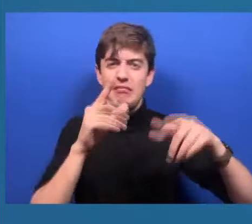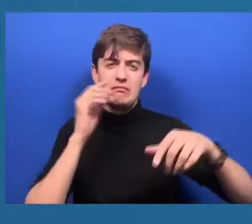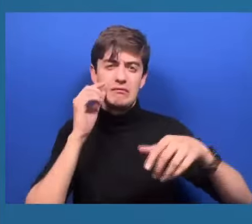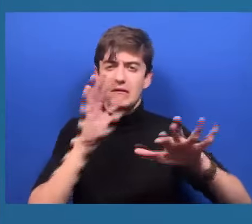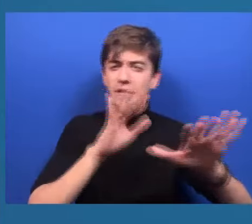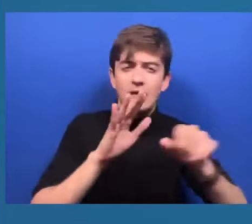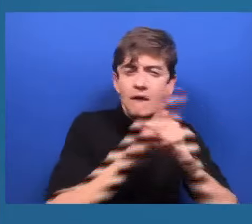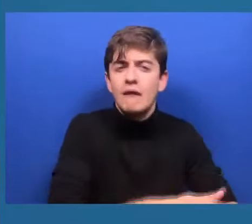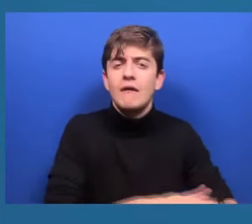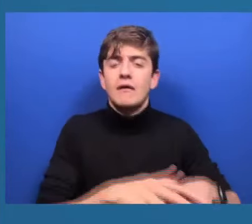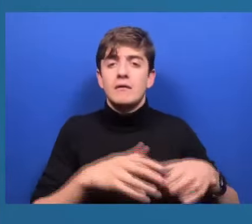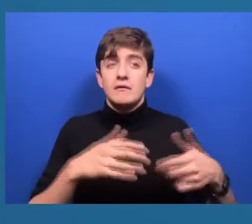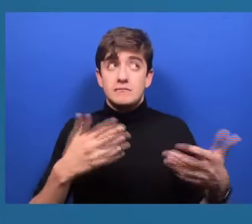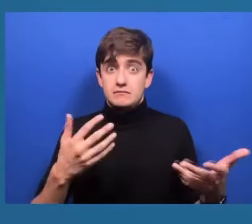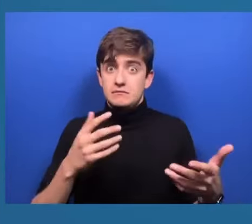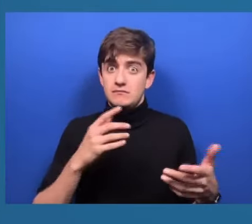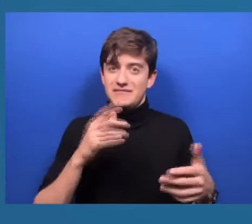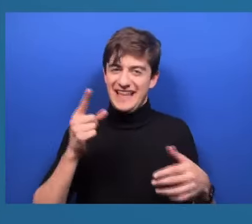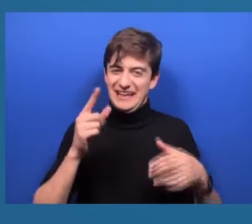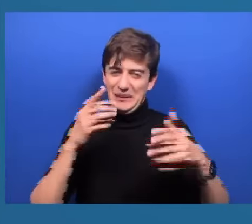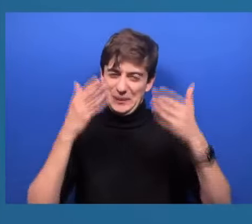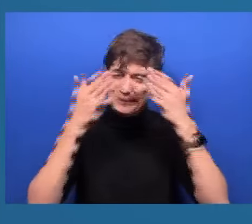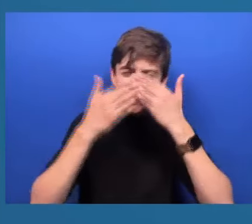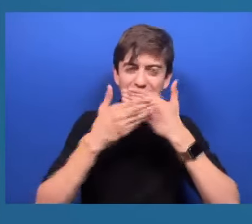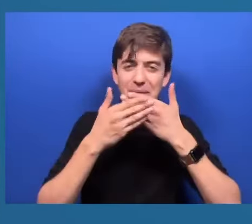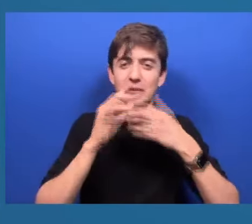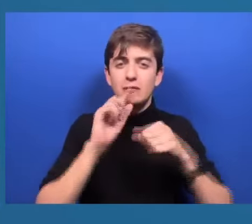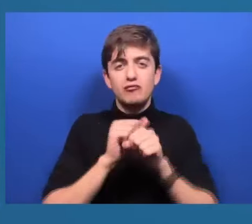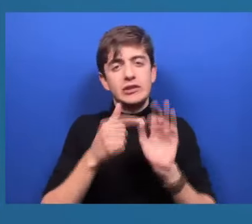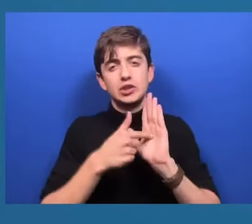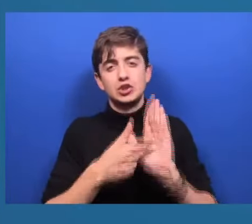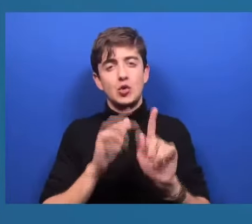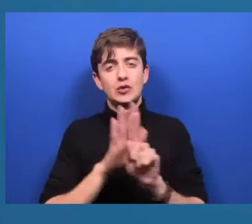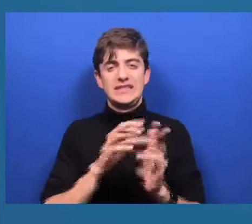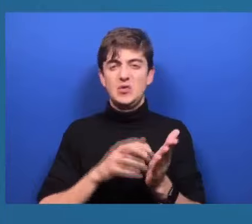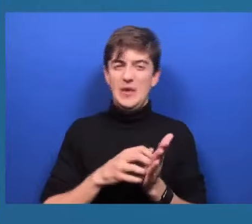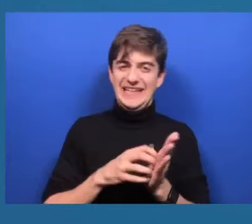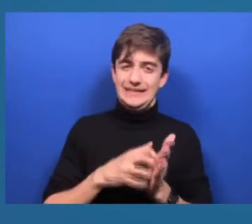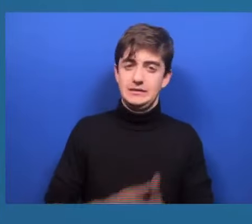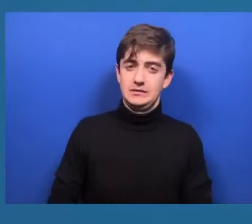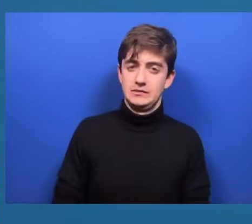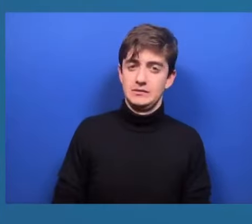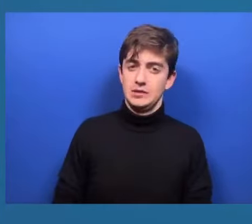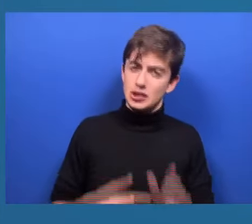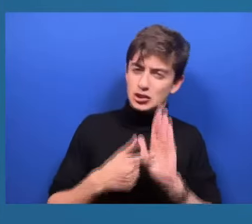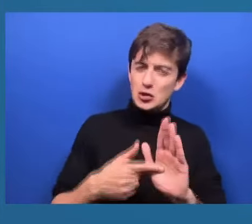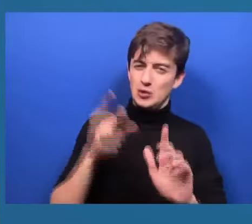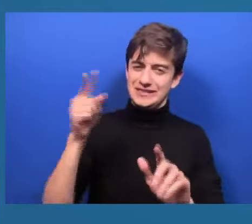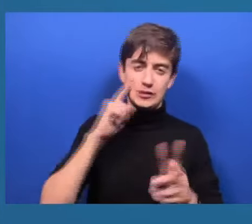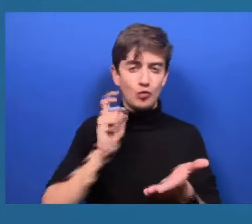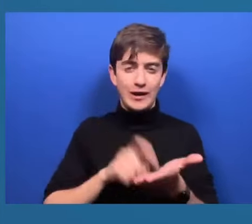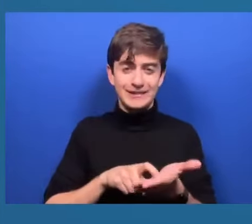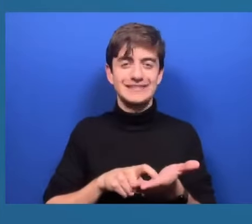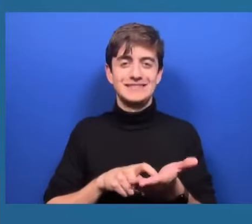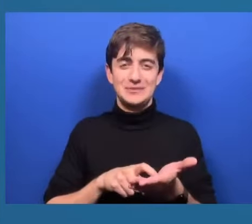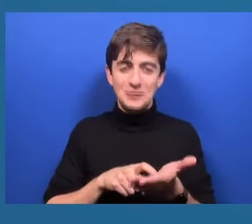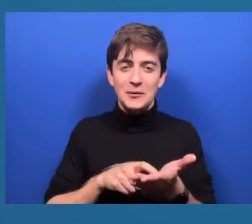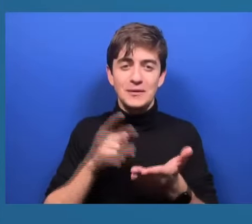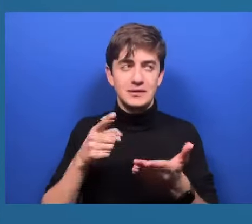a shadow of weakness. A shadow that showcases his recognition of the fact that he has